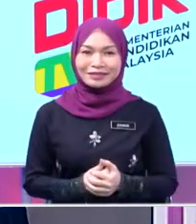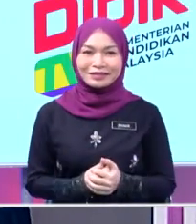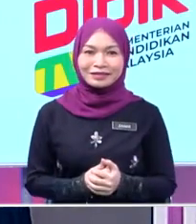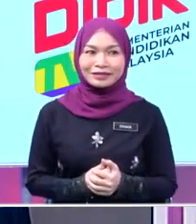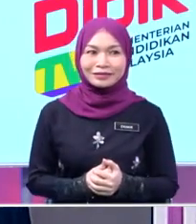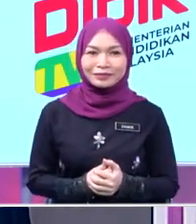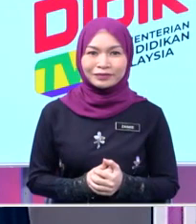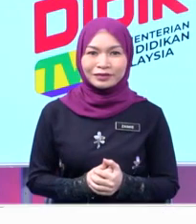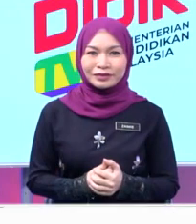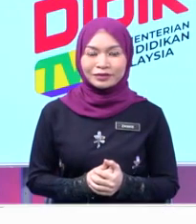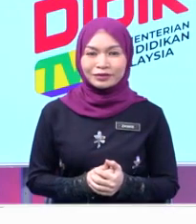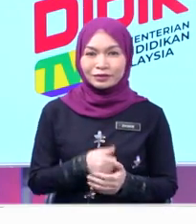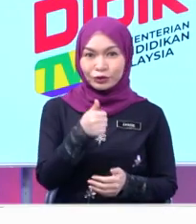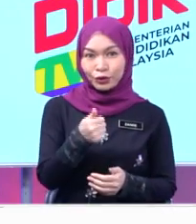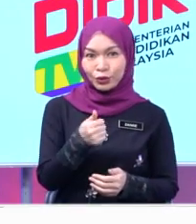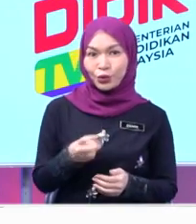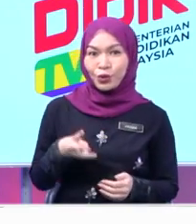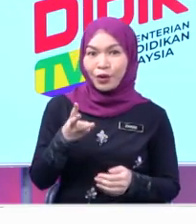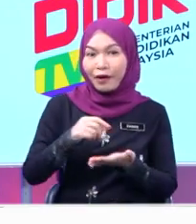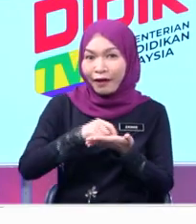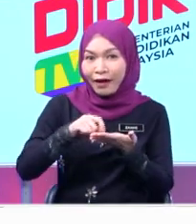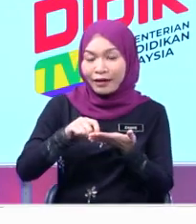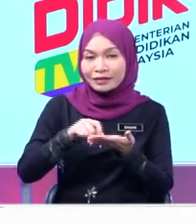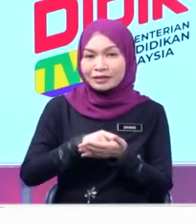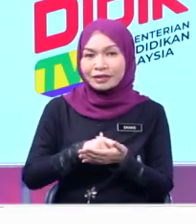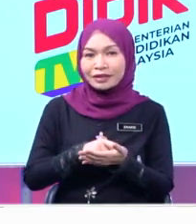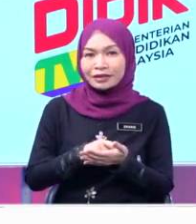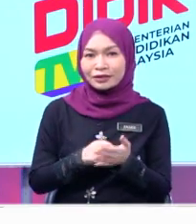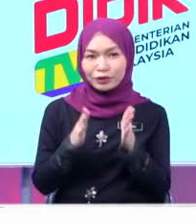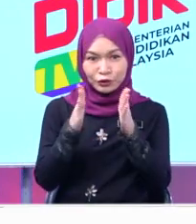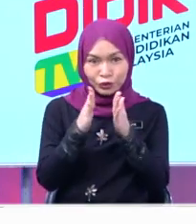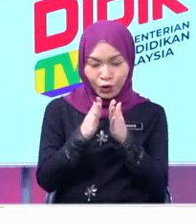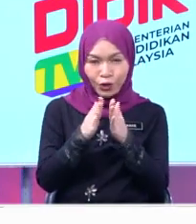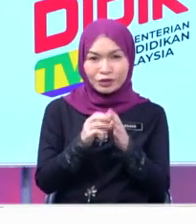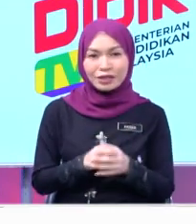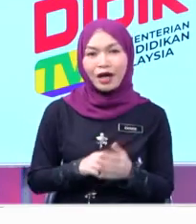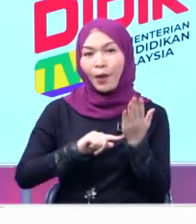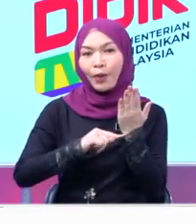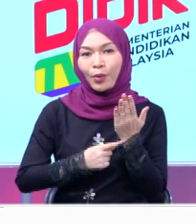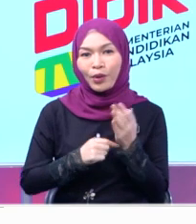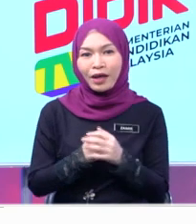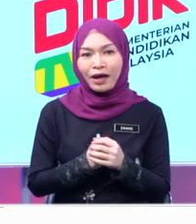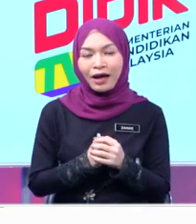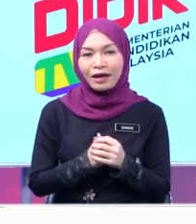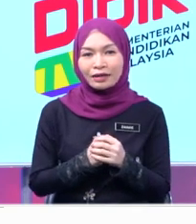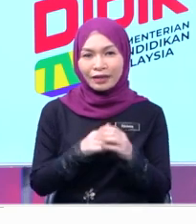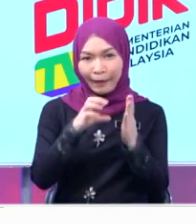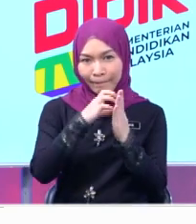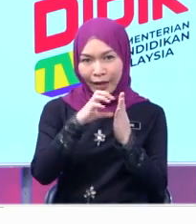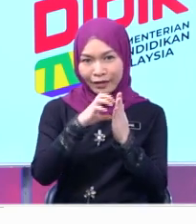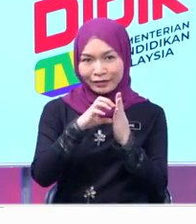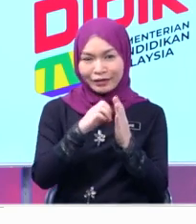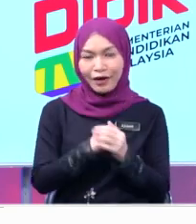You are going to write a short opening paragraph. You're not going to elaborate the points. You're not going to come up with your